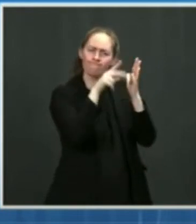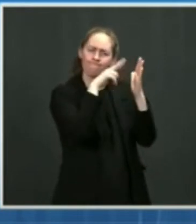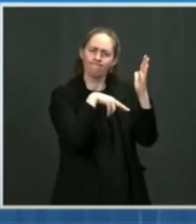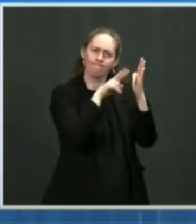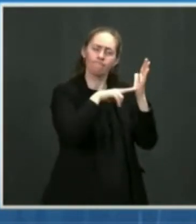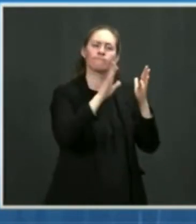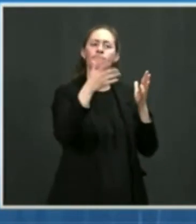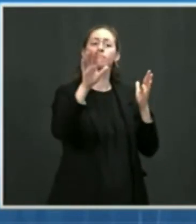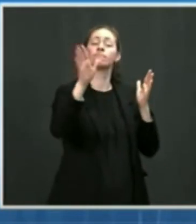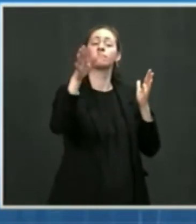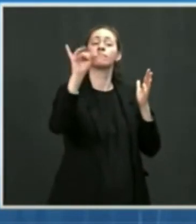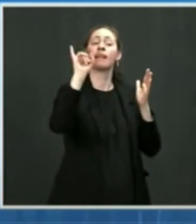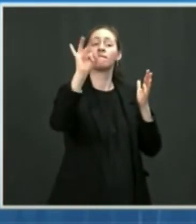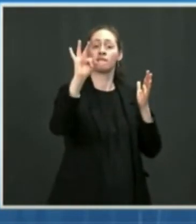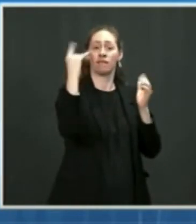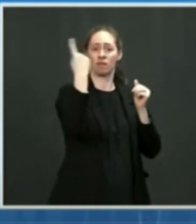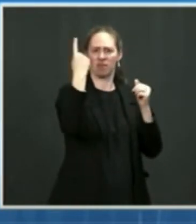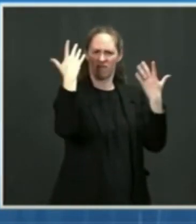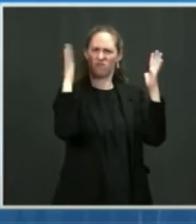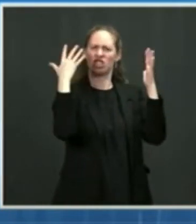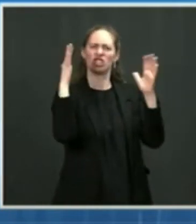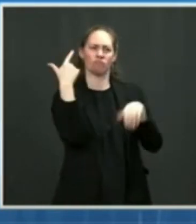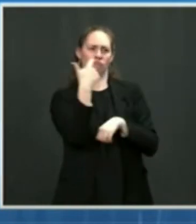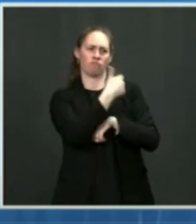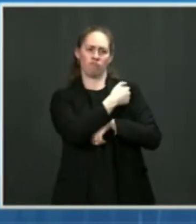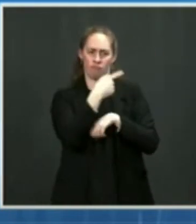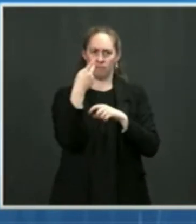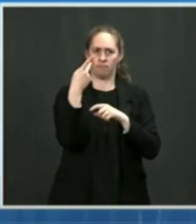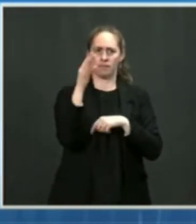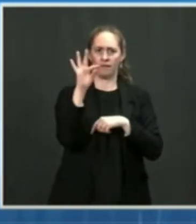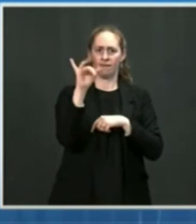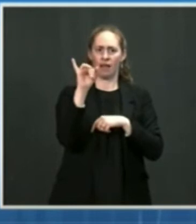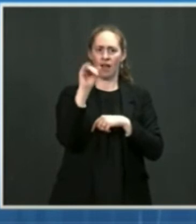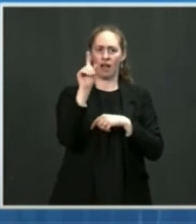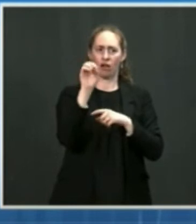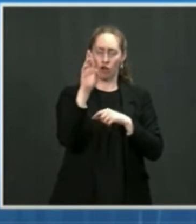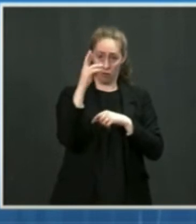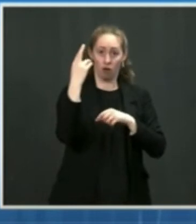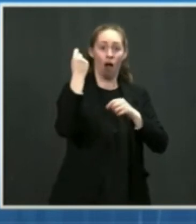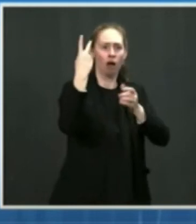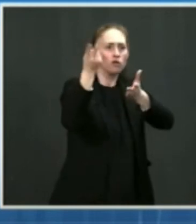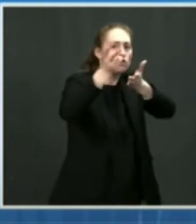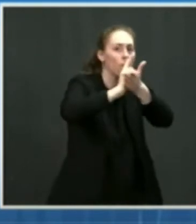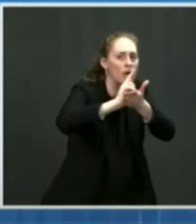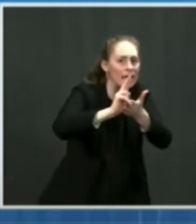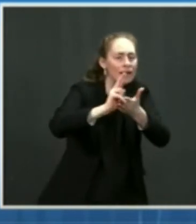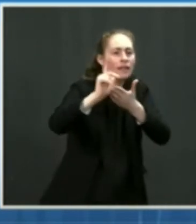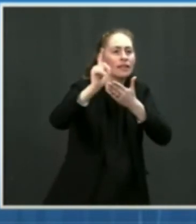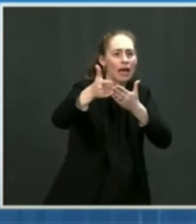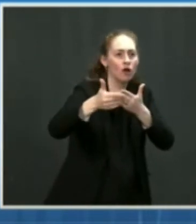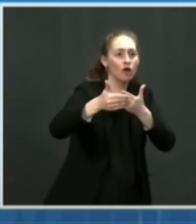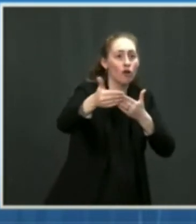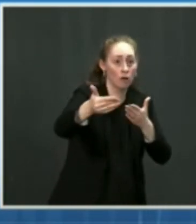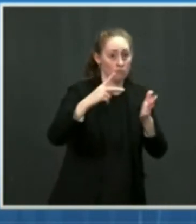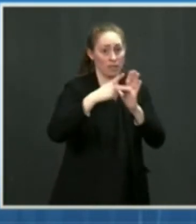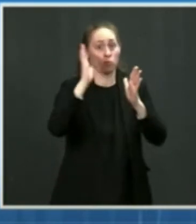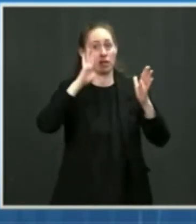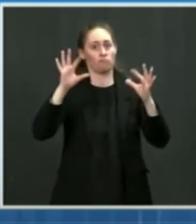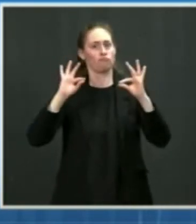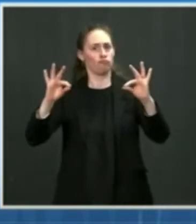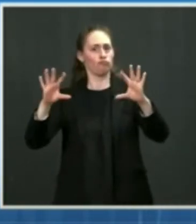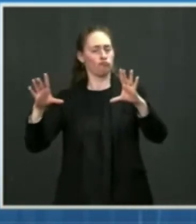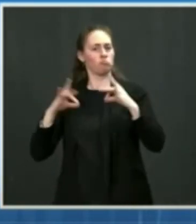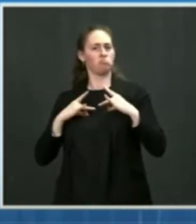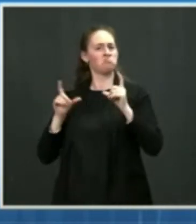vaccine, both doses, 2 weeks later, how did that line up as their protection against even this